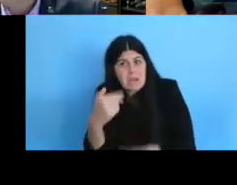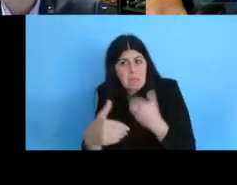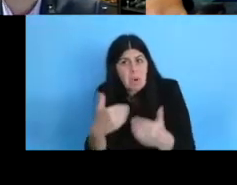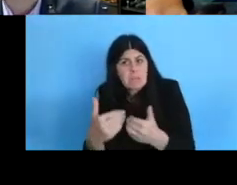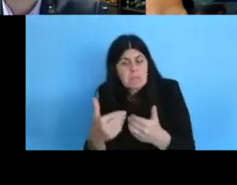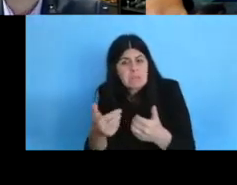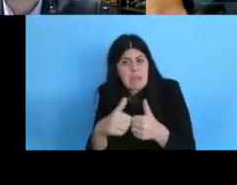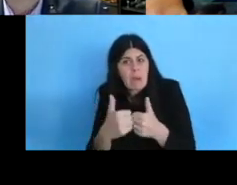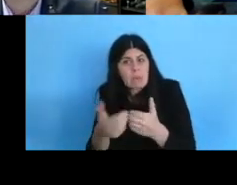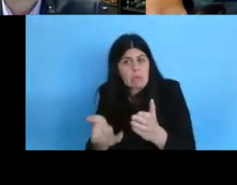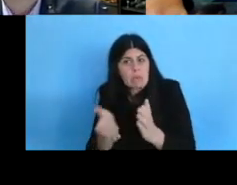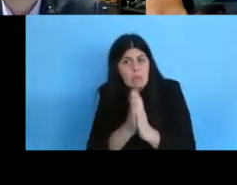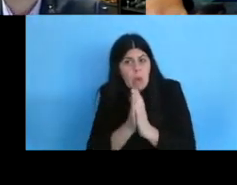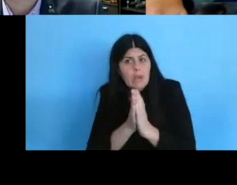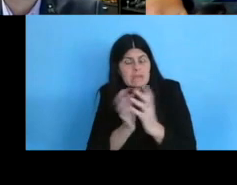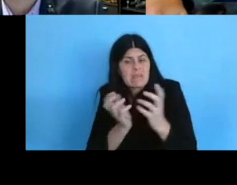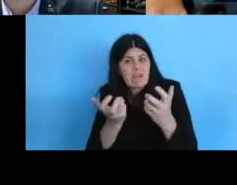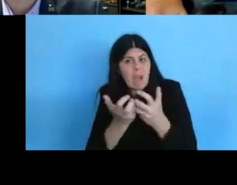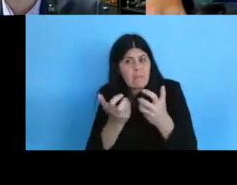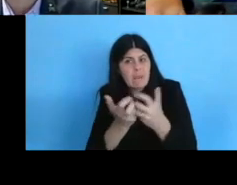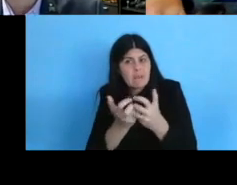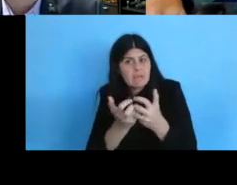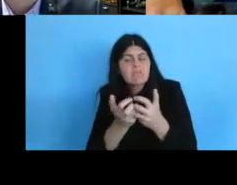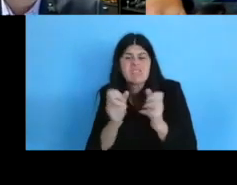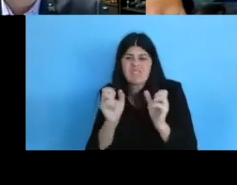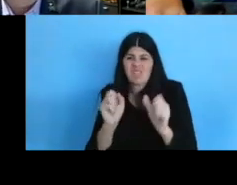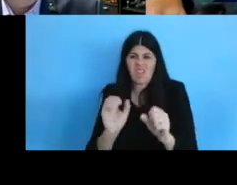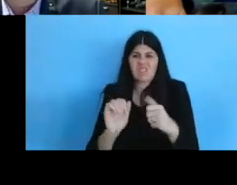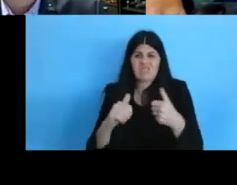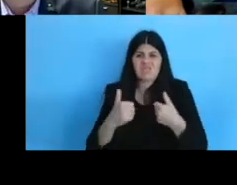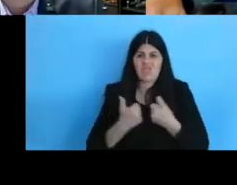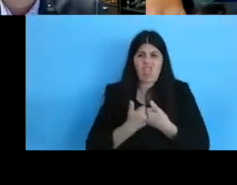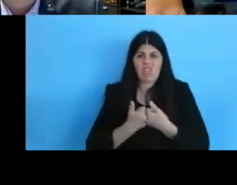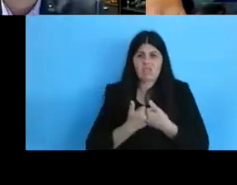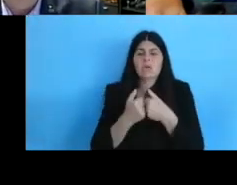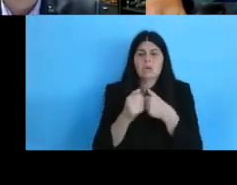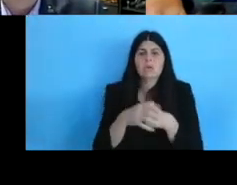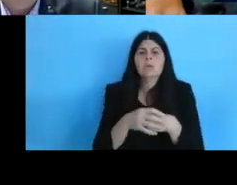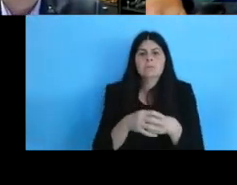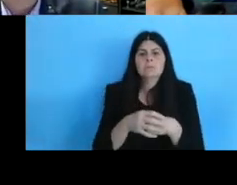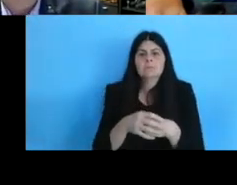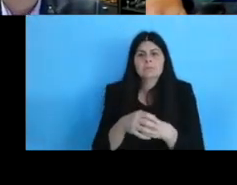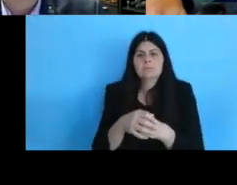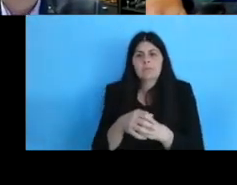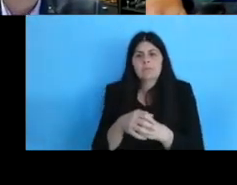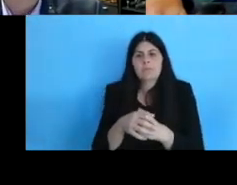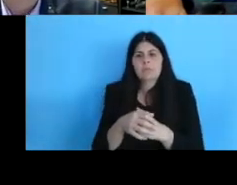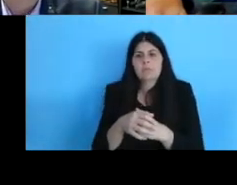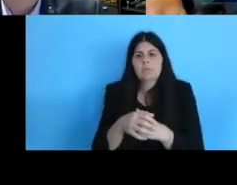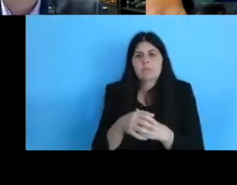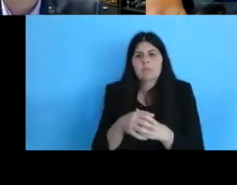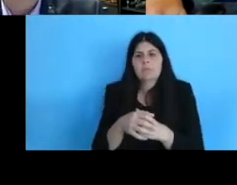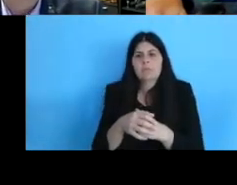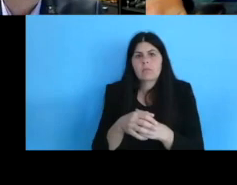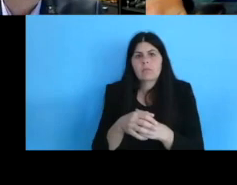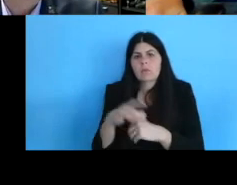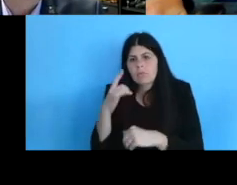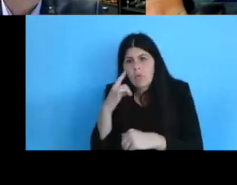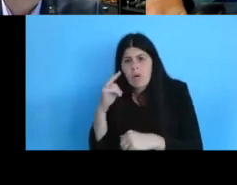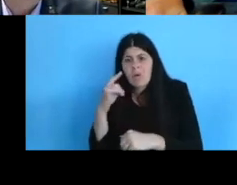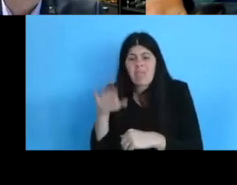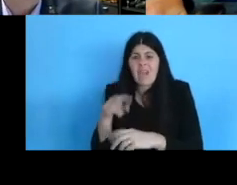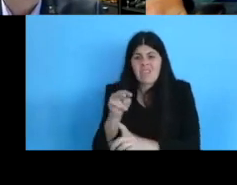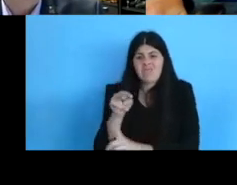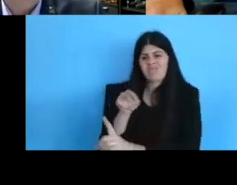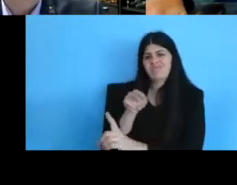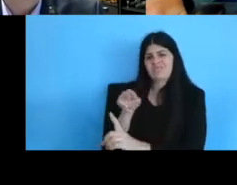accommodation, it can be challenging. As far as negative perceptions,